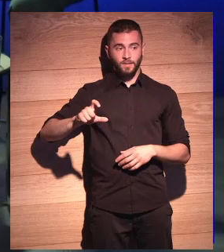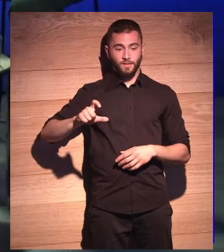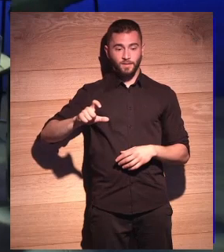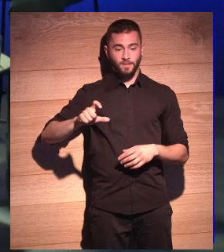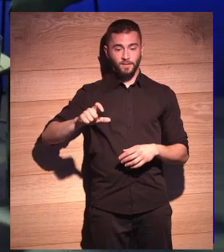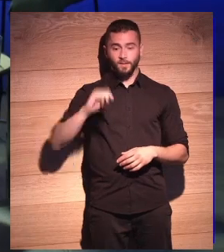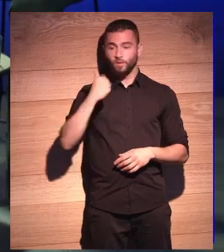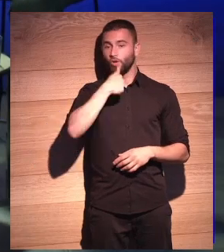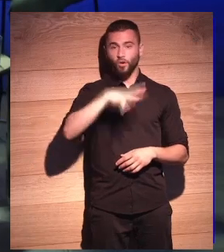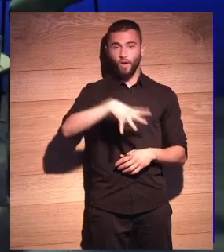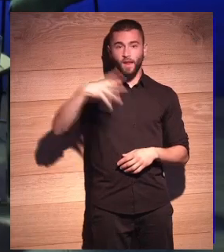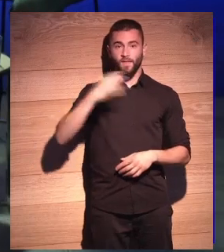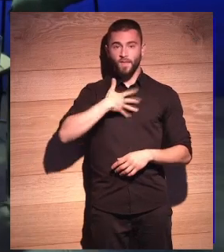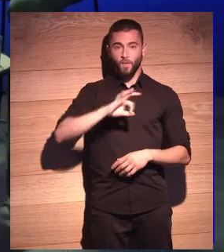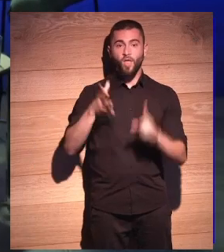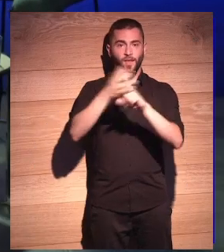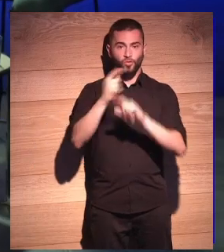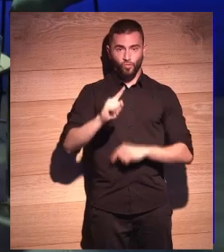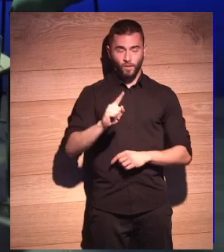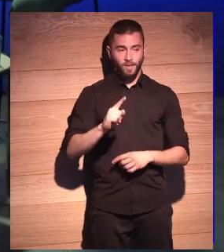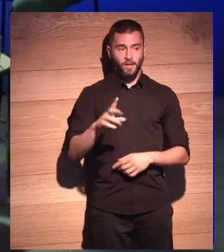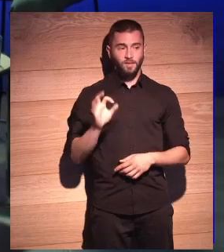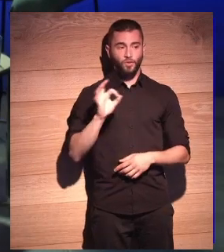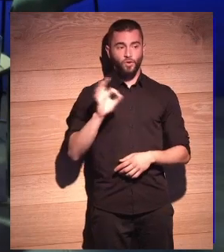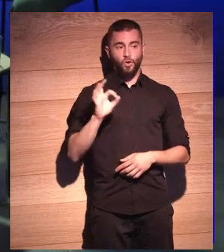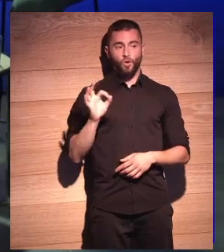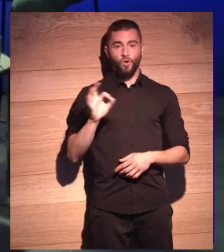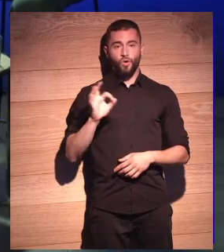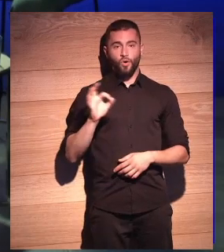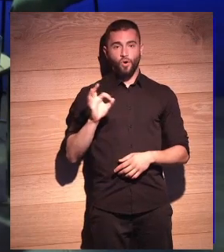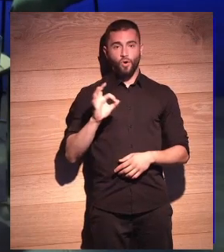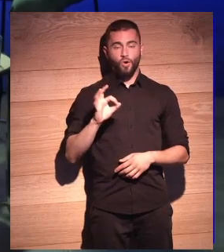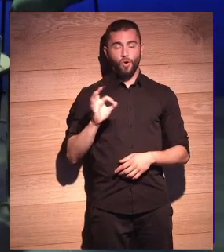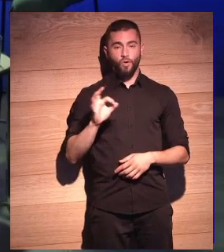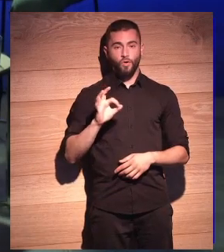who can understand that code or how